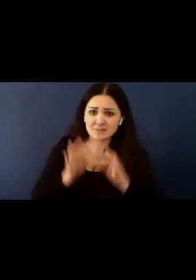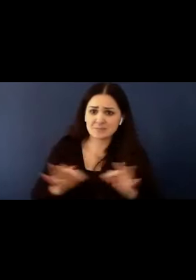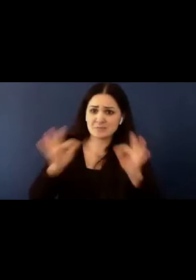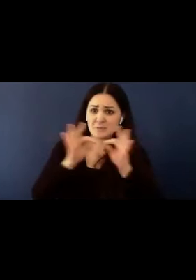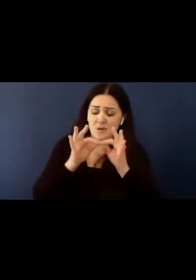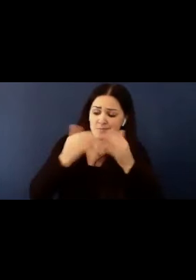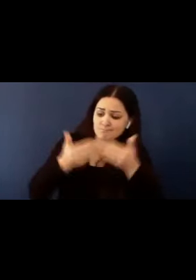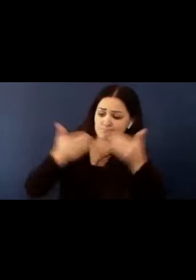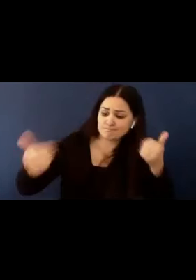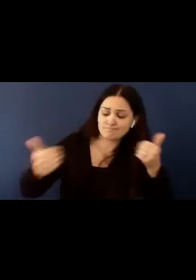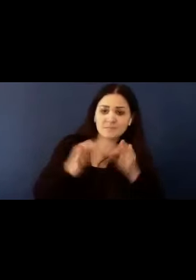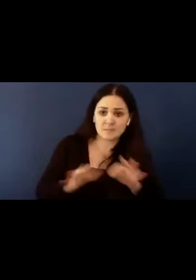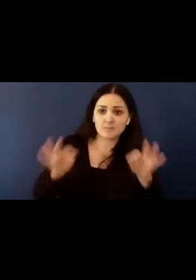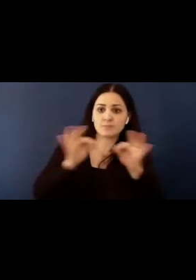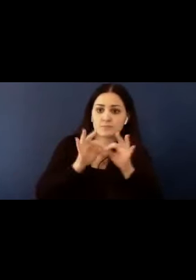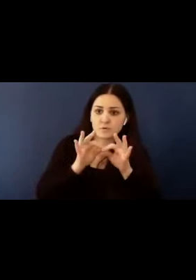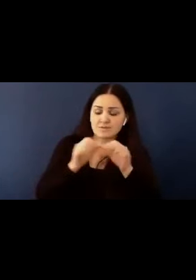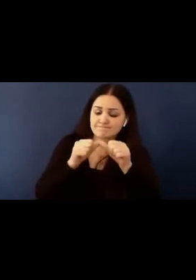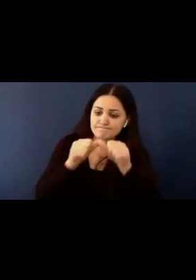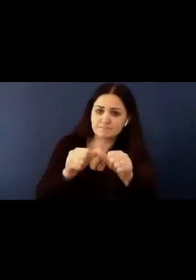distance. Be safe.